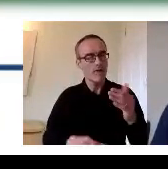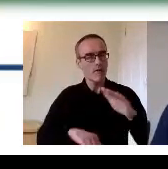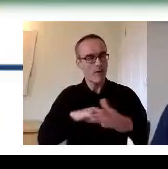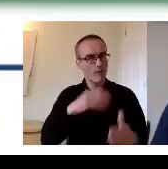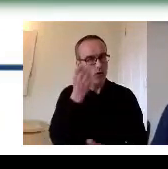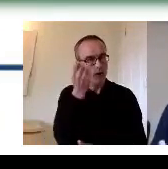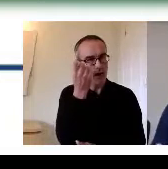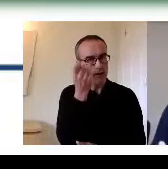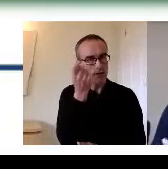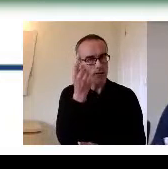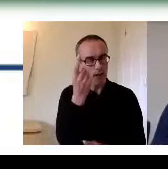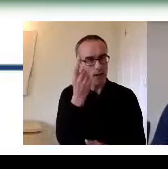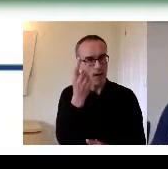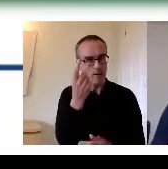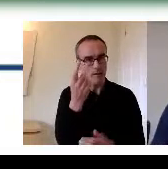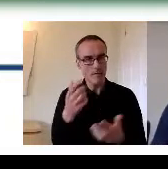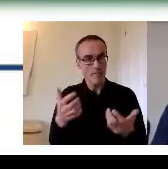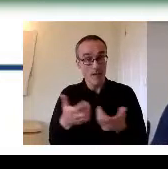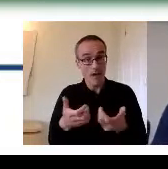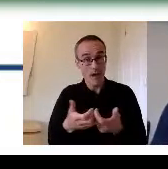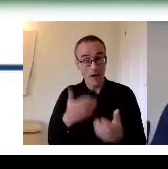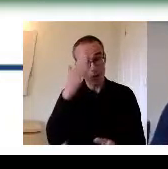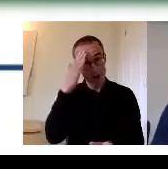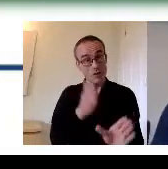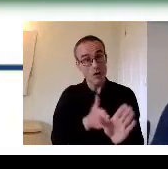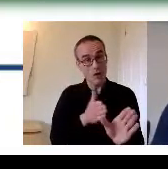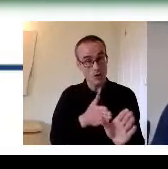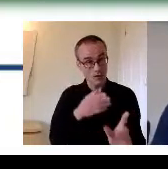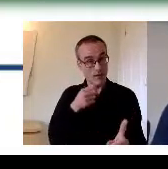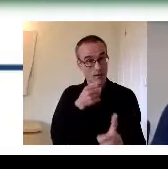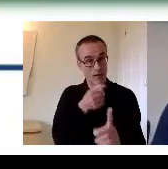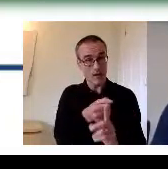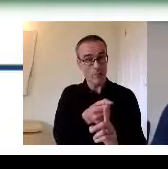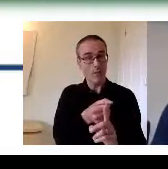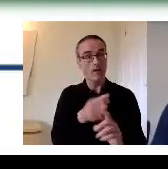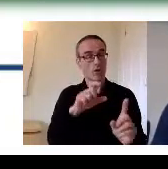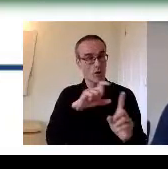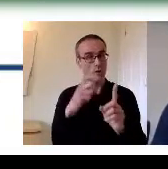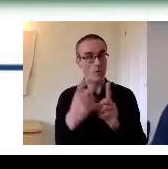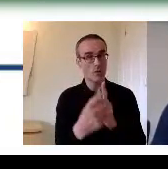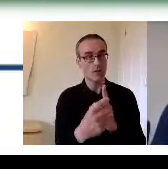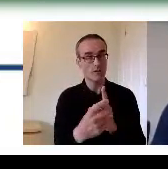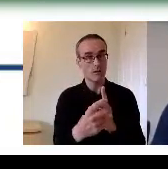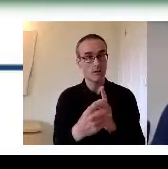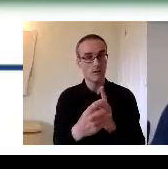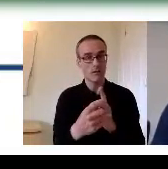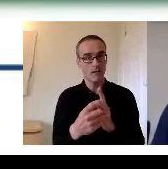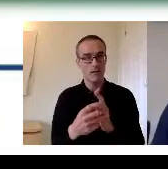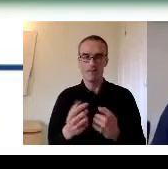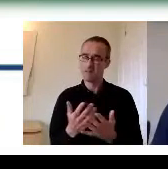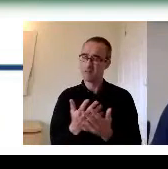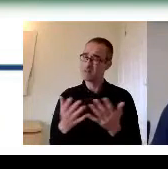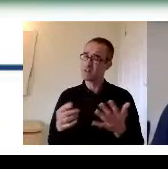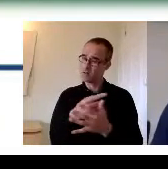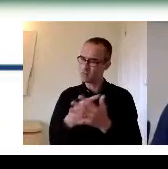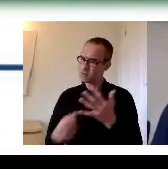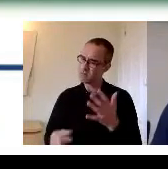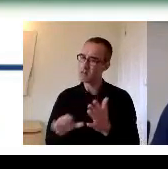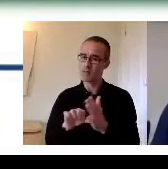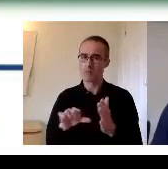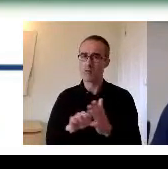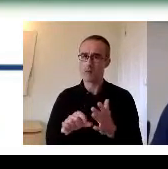just how much of a psychological impact it has put on these communities, as well as everything else. I mean, of course, we've got